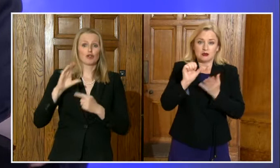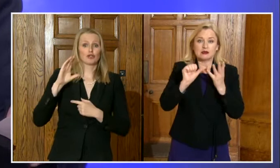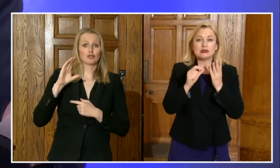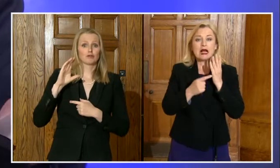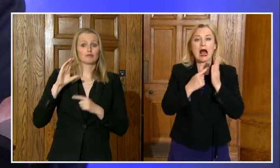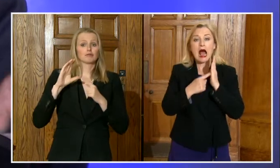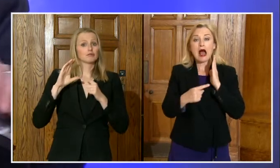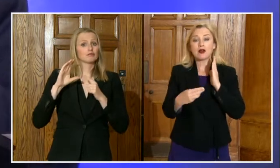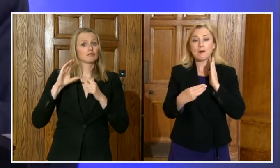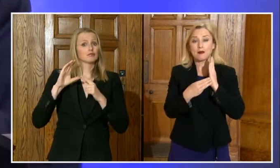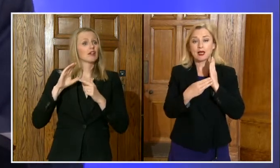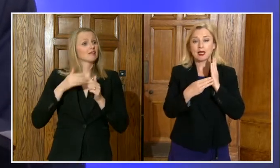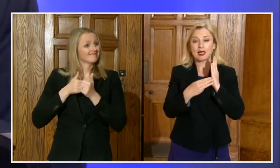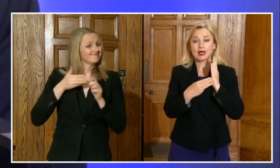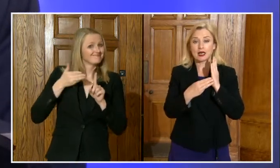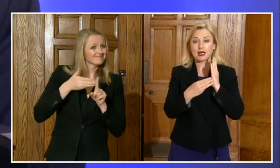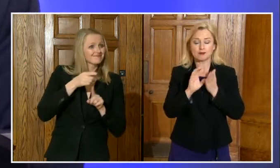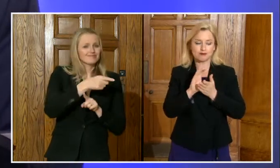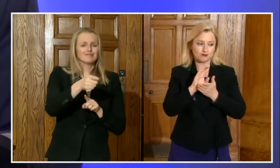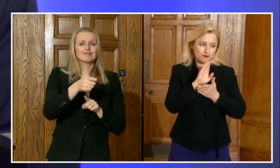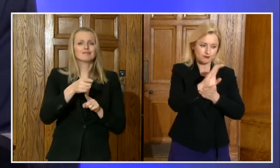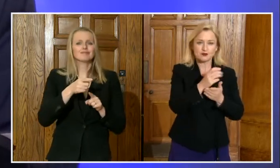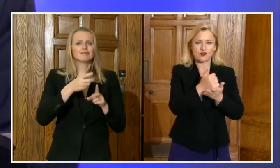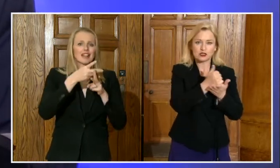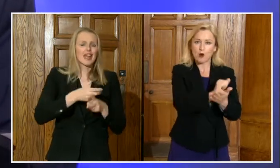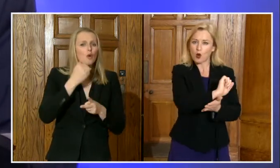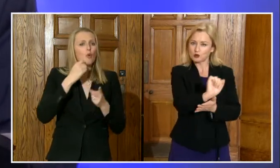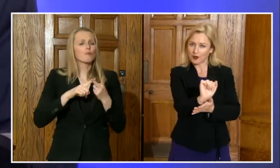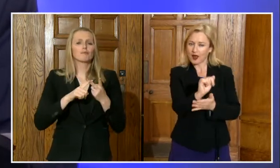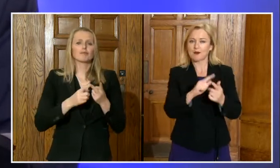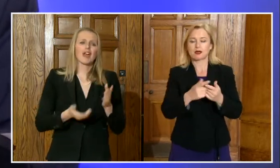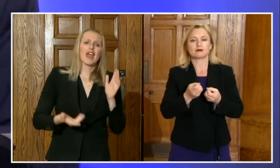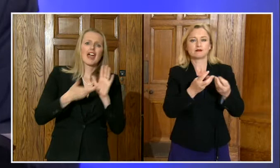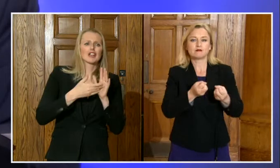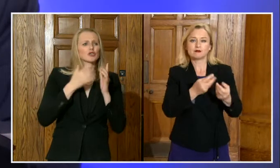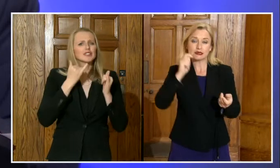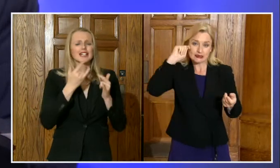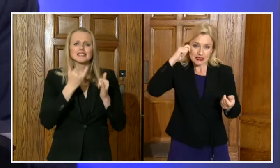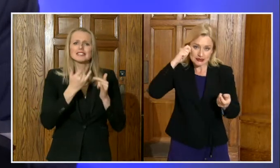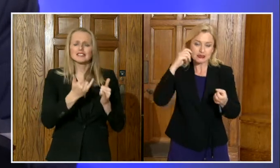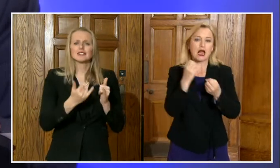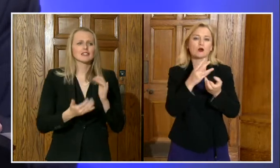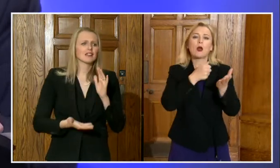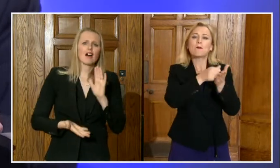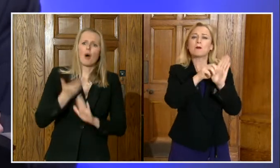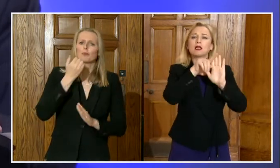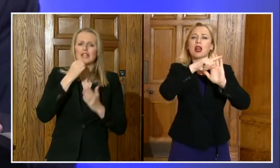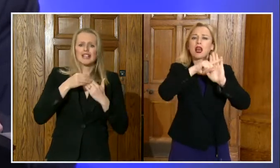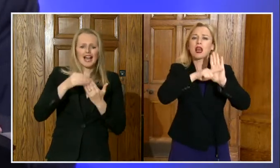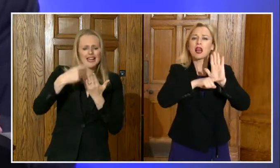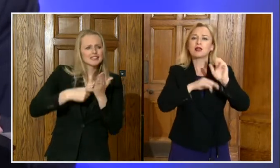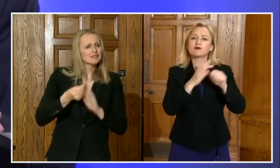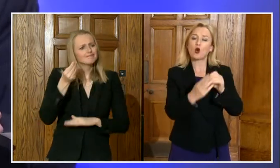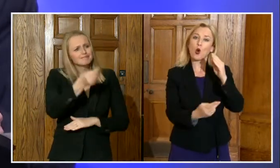place, along with further expansion of testing and the publication of updated guidance for care homes, aimed at strengthening infection